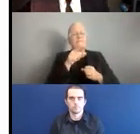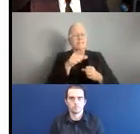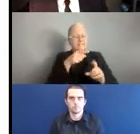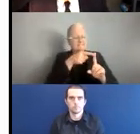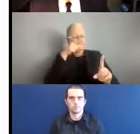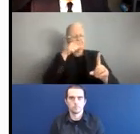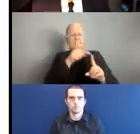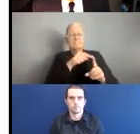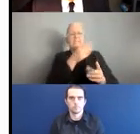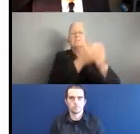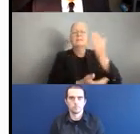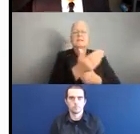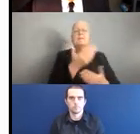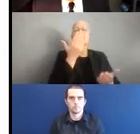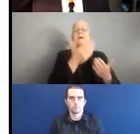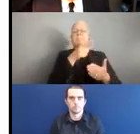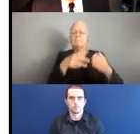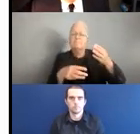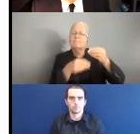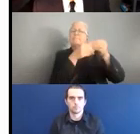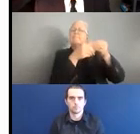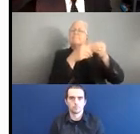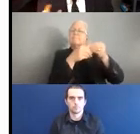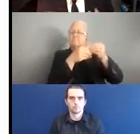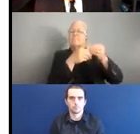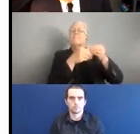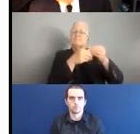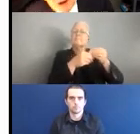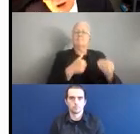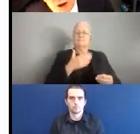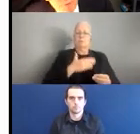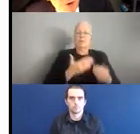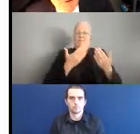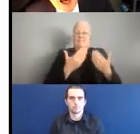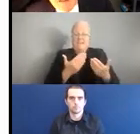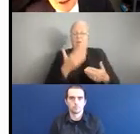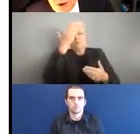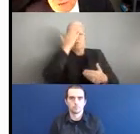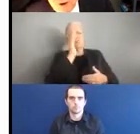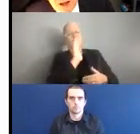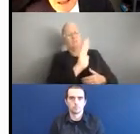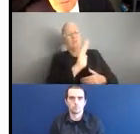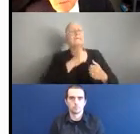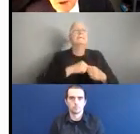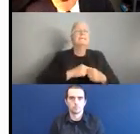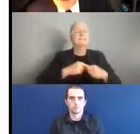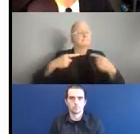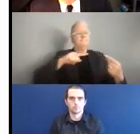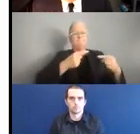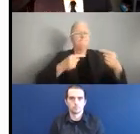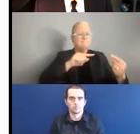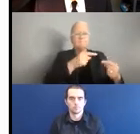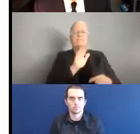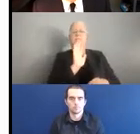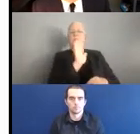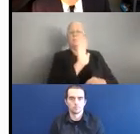be additional to. So we're going to have a look at a few struggles to improve livelihood for disabled people, and then